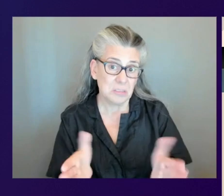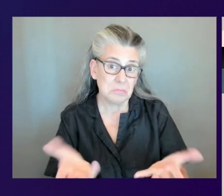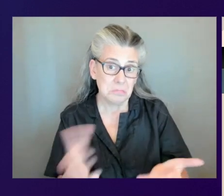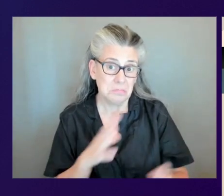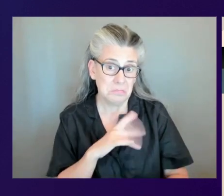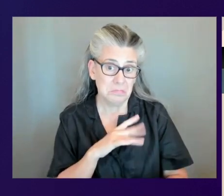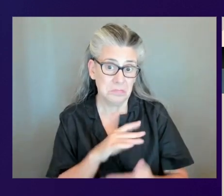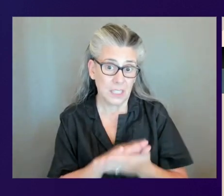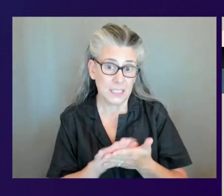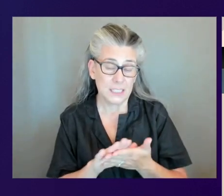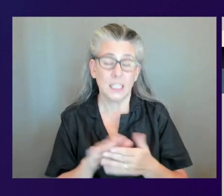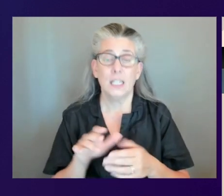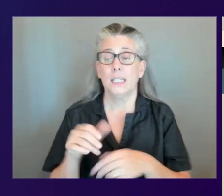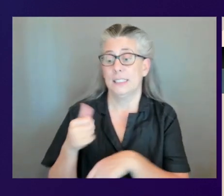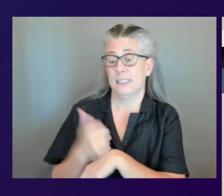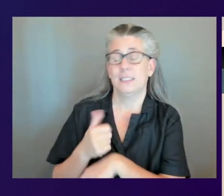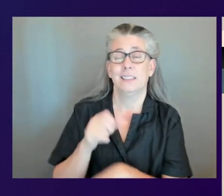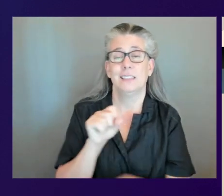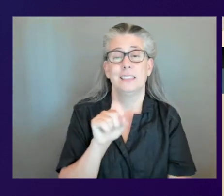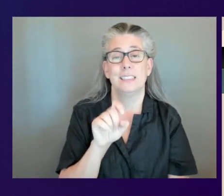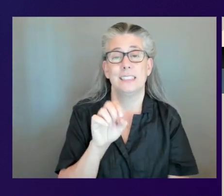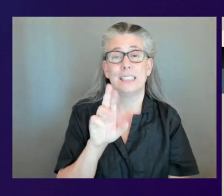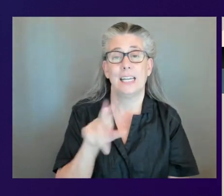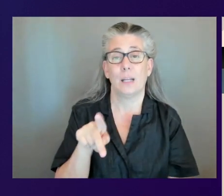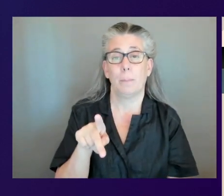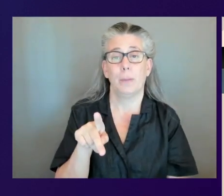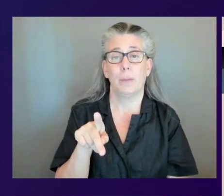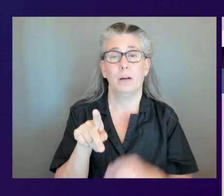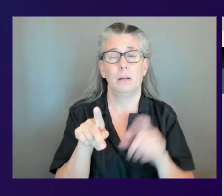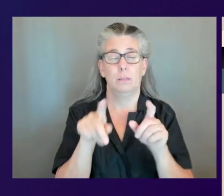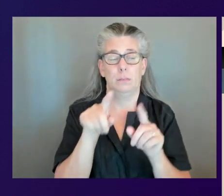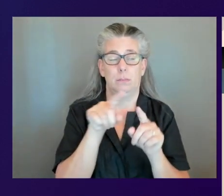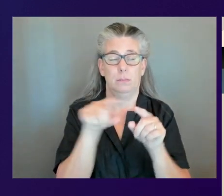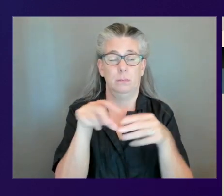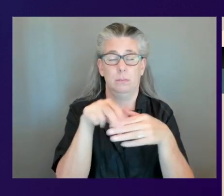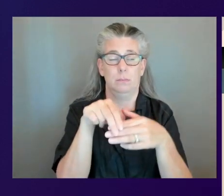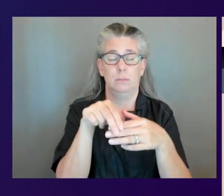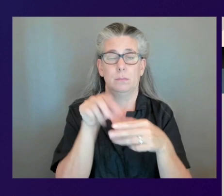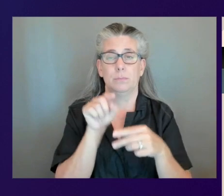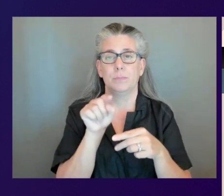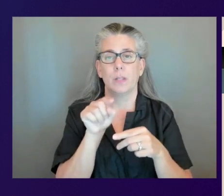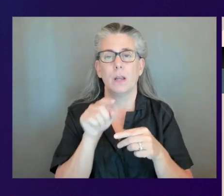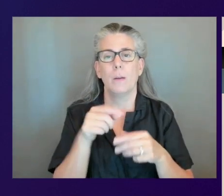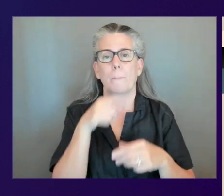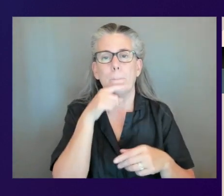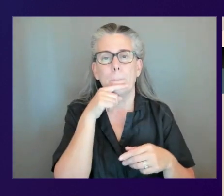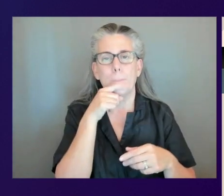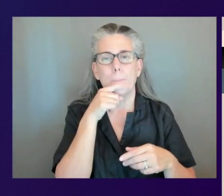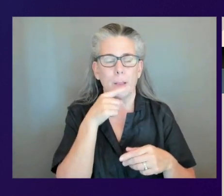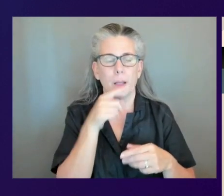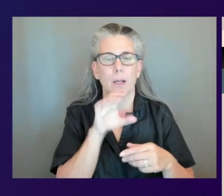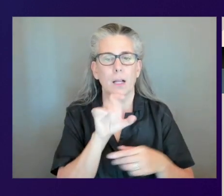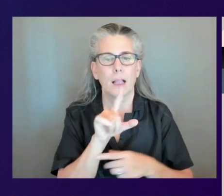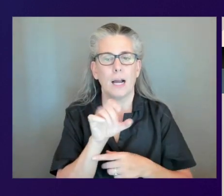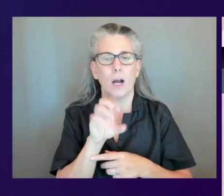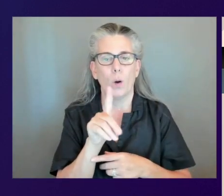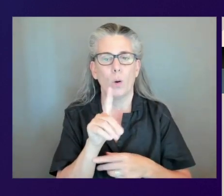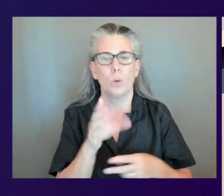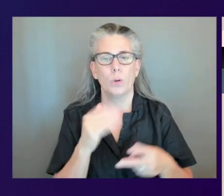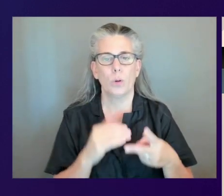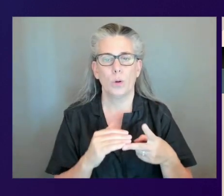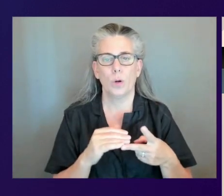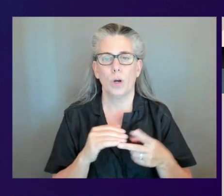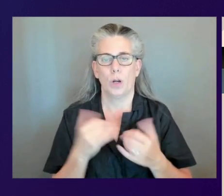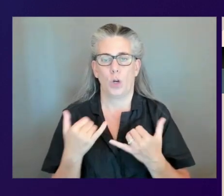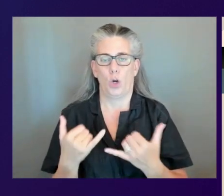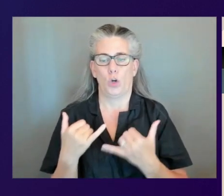to setup on that top piece, this is something worth noting. They have public cloud up in this top section and then the current